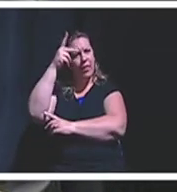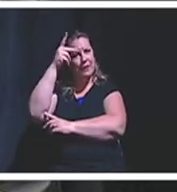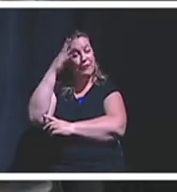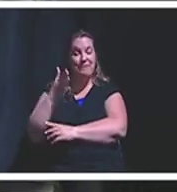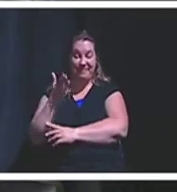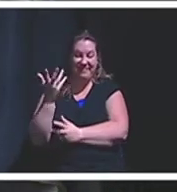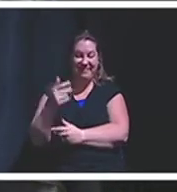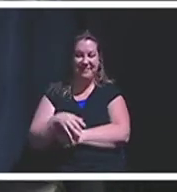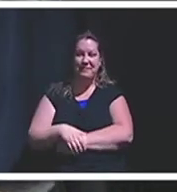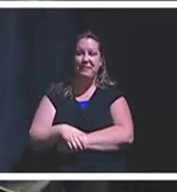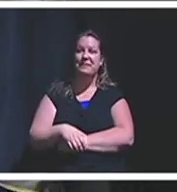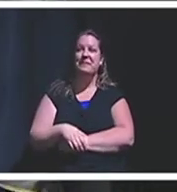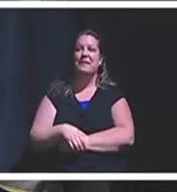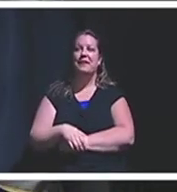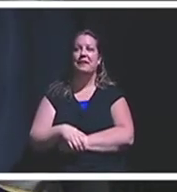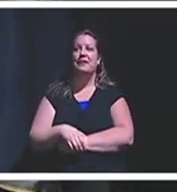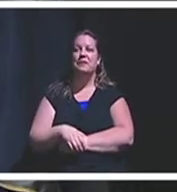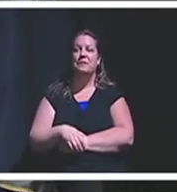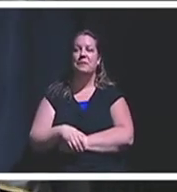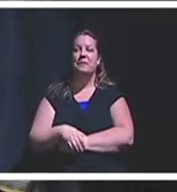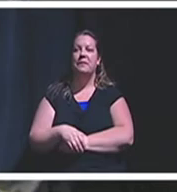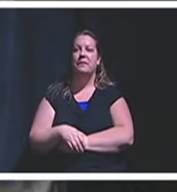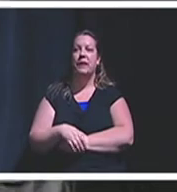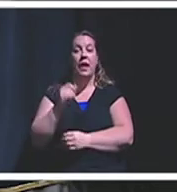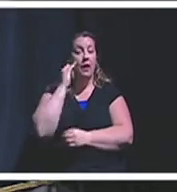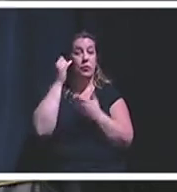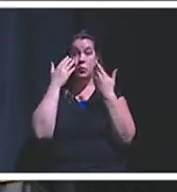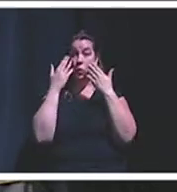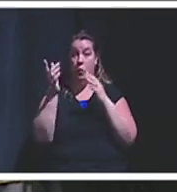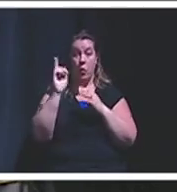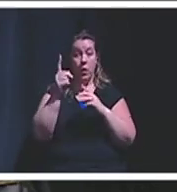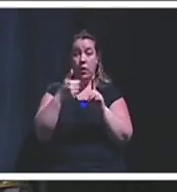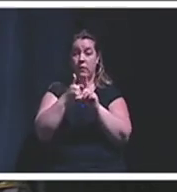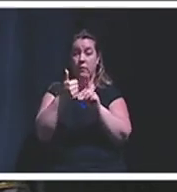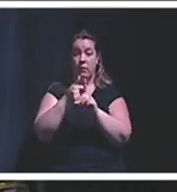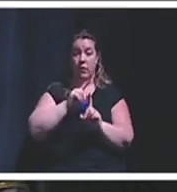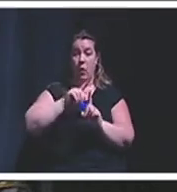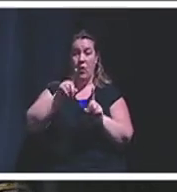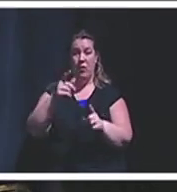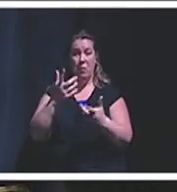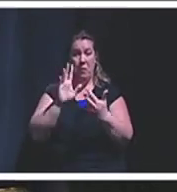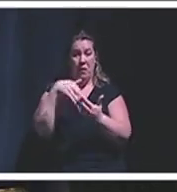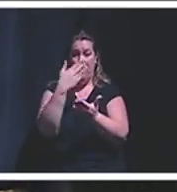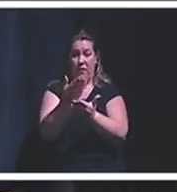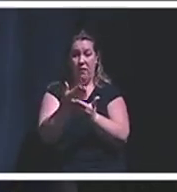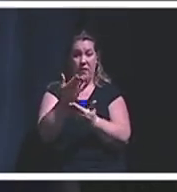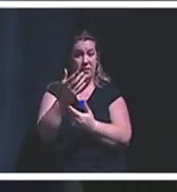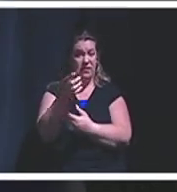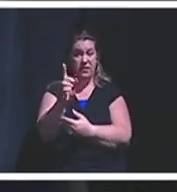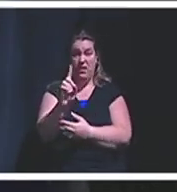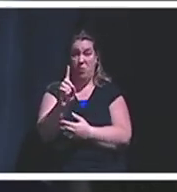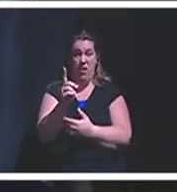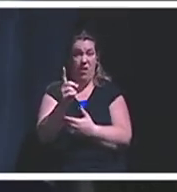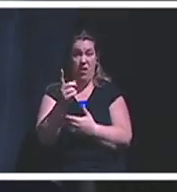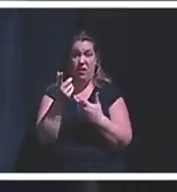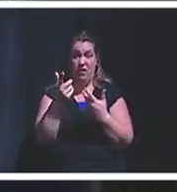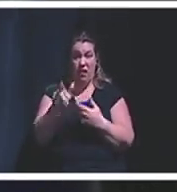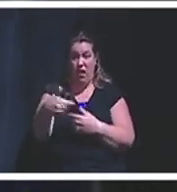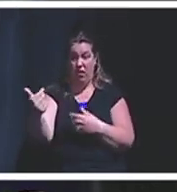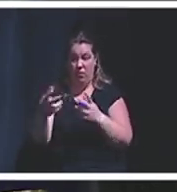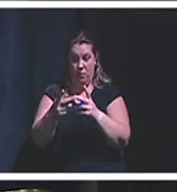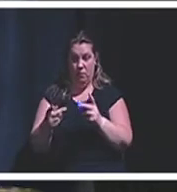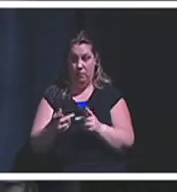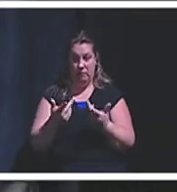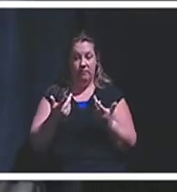if you don't know where you're going, you might wind up someplace else.